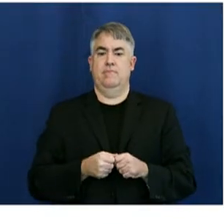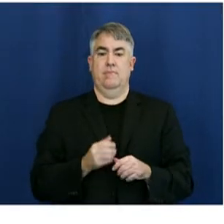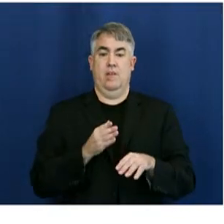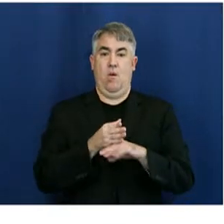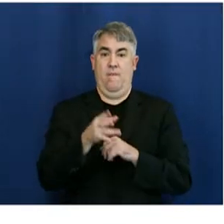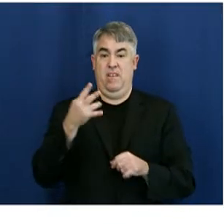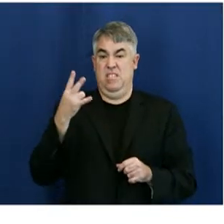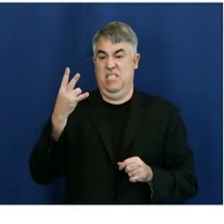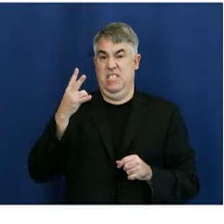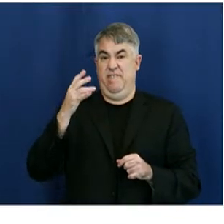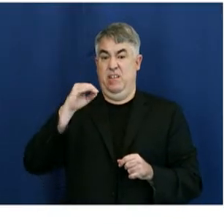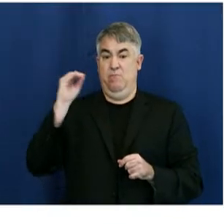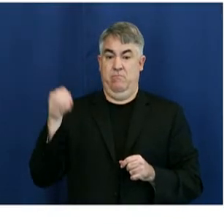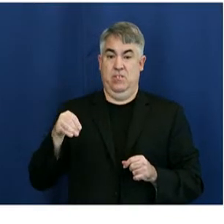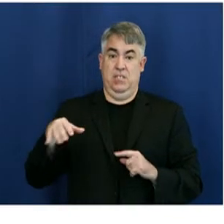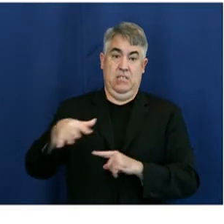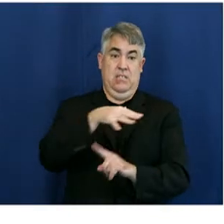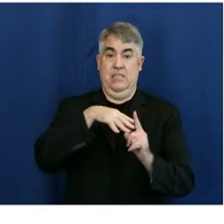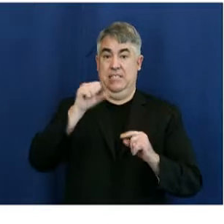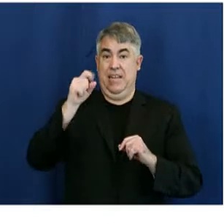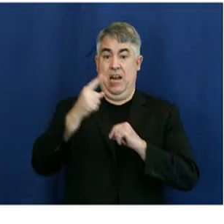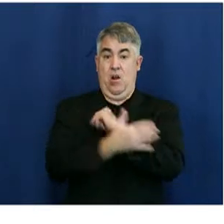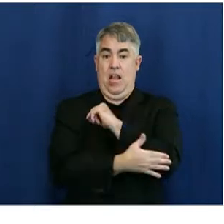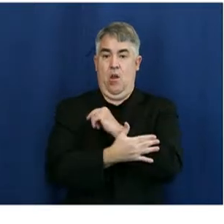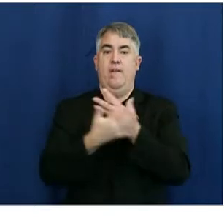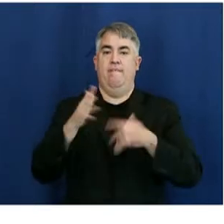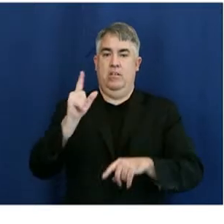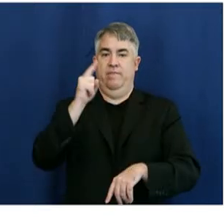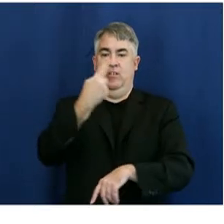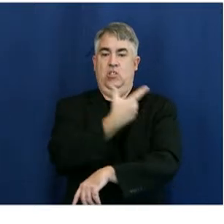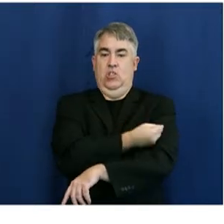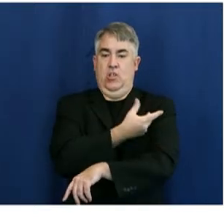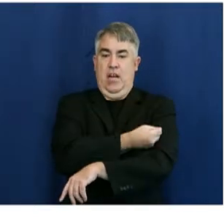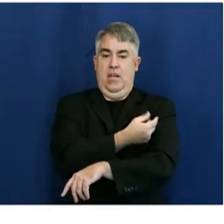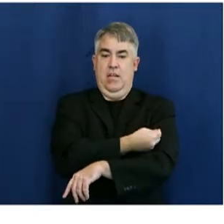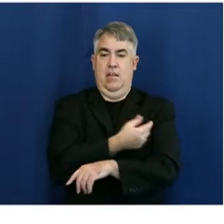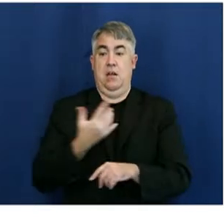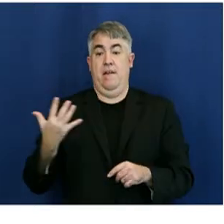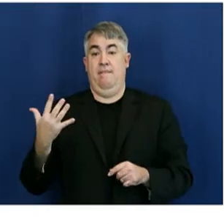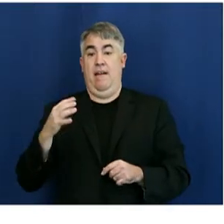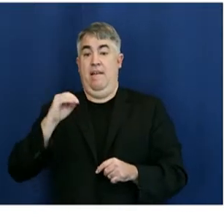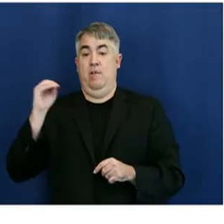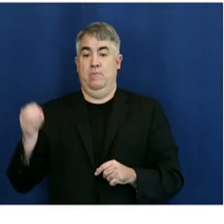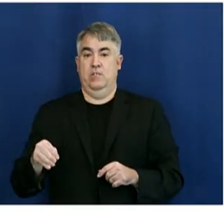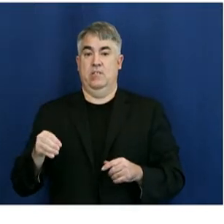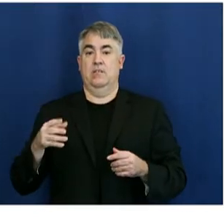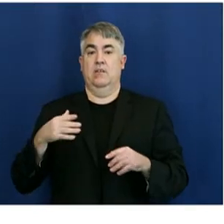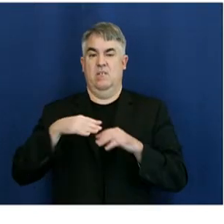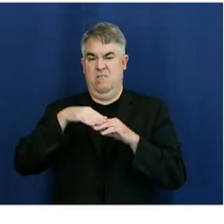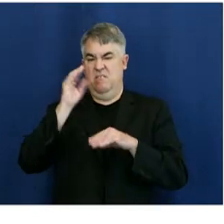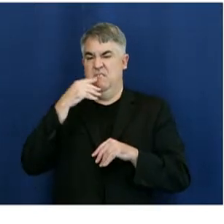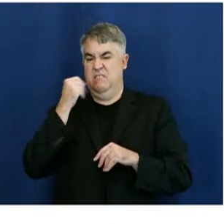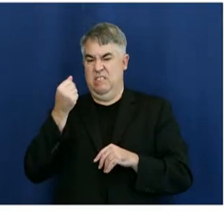first dose, and 5% of the population age 16 and older are fully immunized.